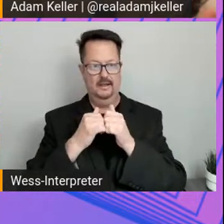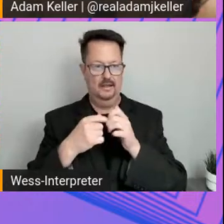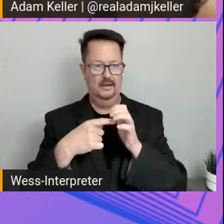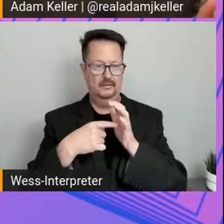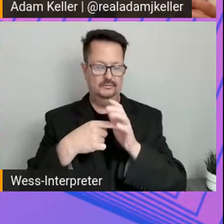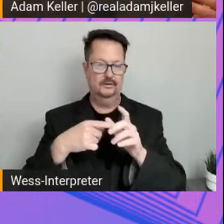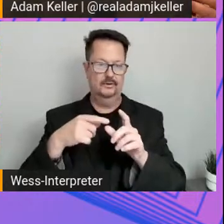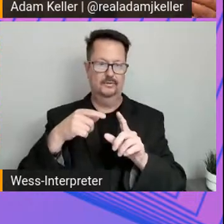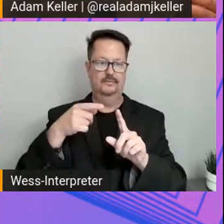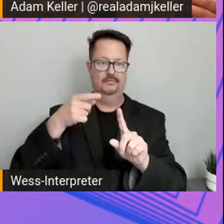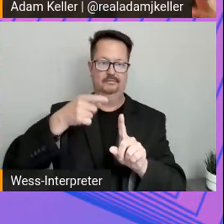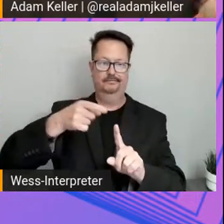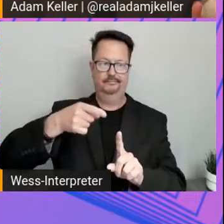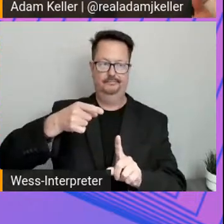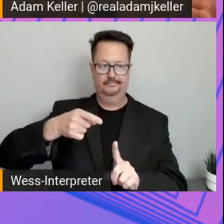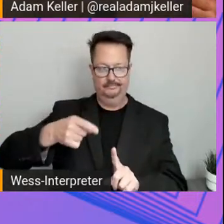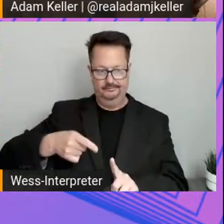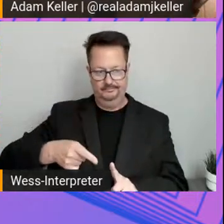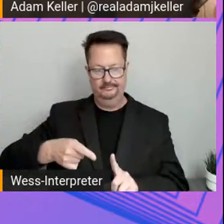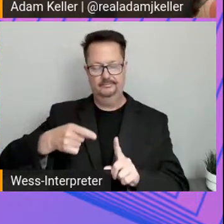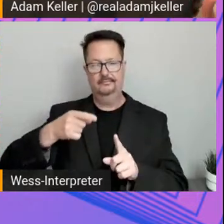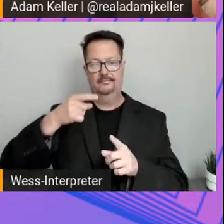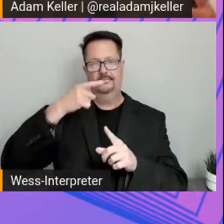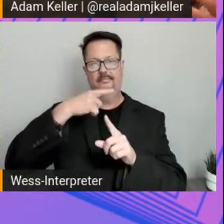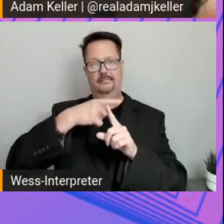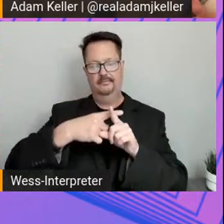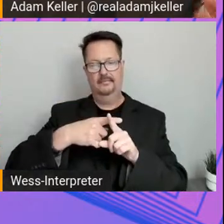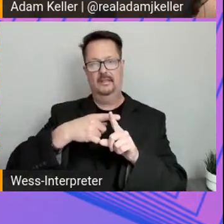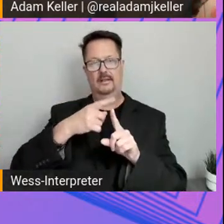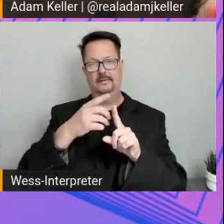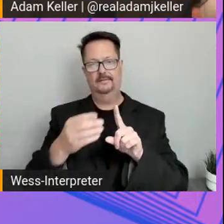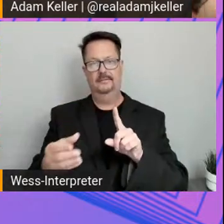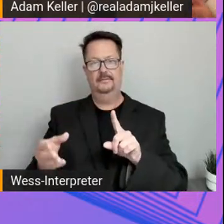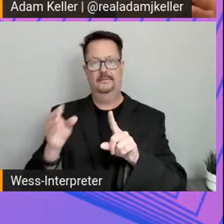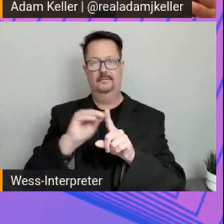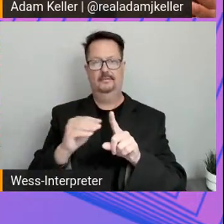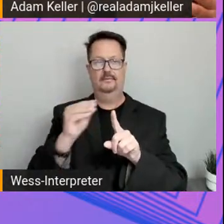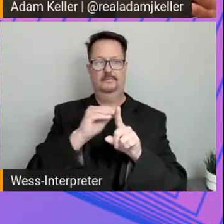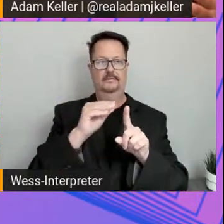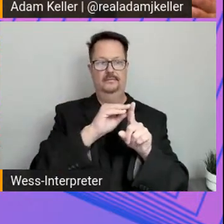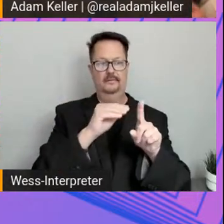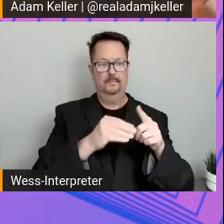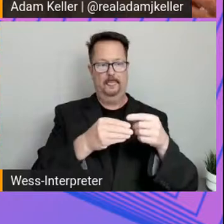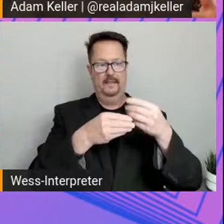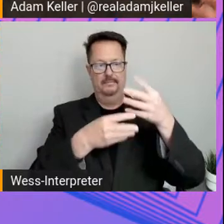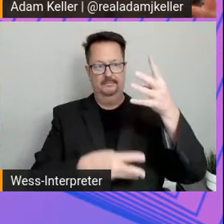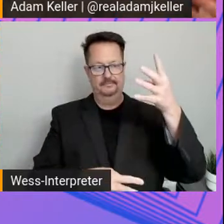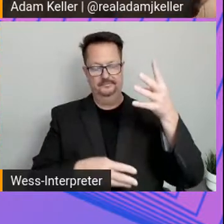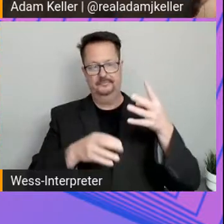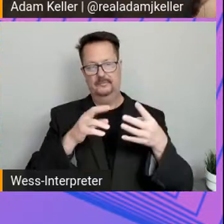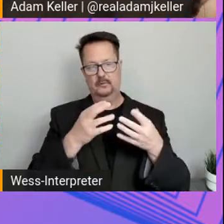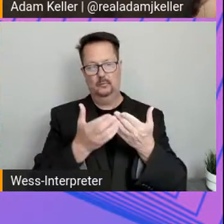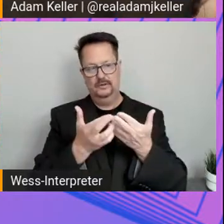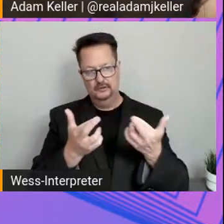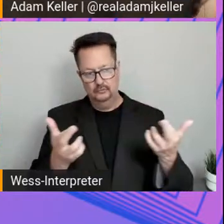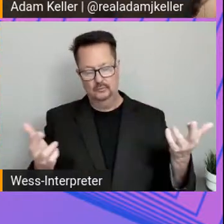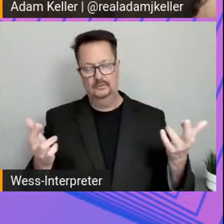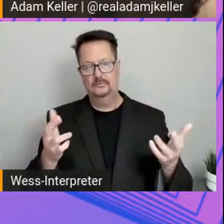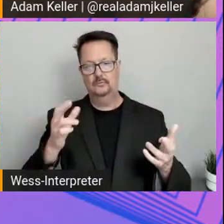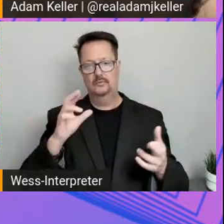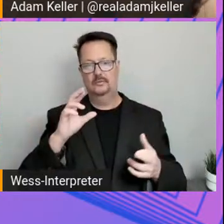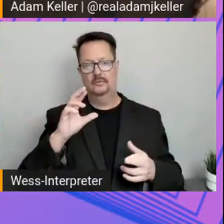certain features, as well as reference for any type of additional resources or additional configuration that may be